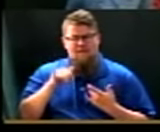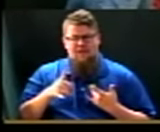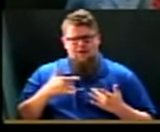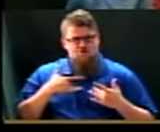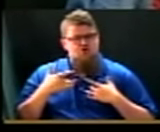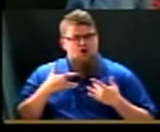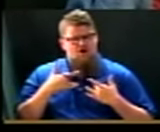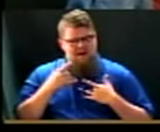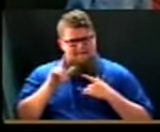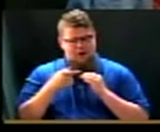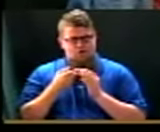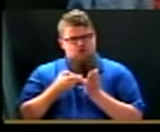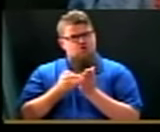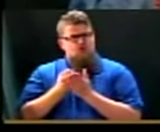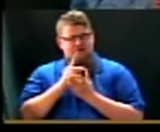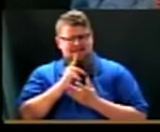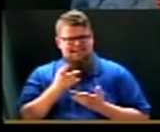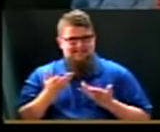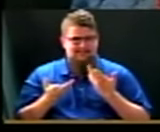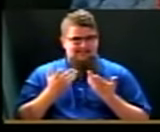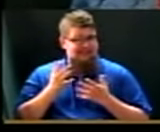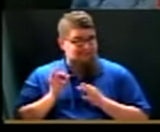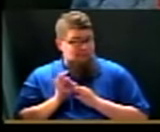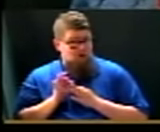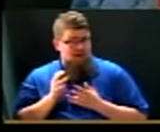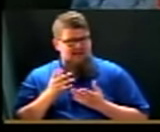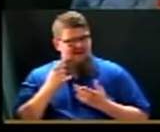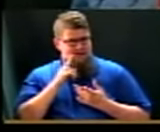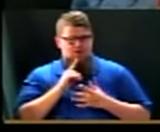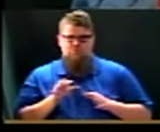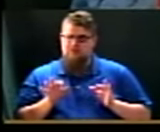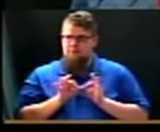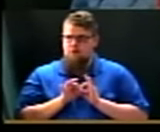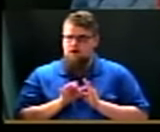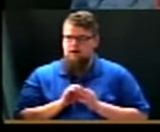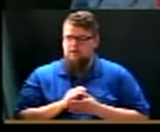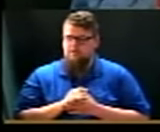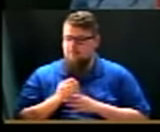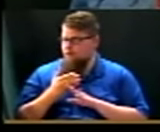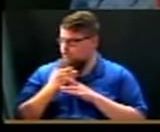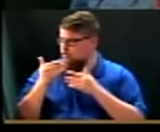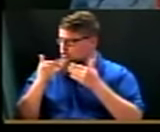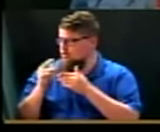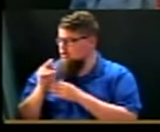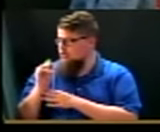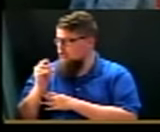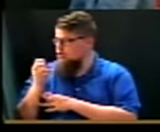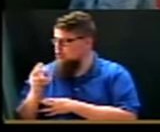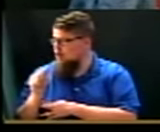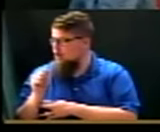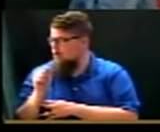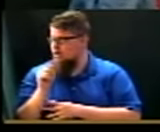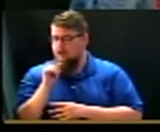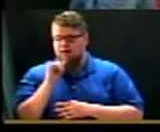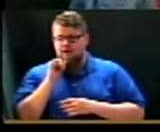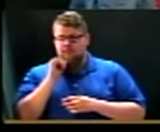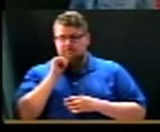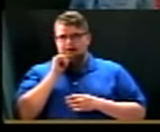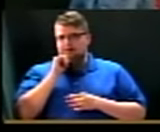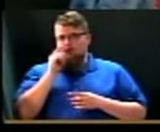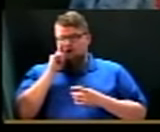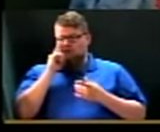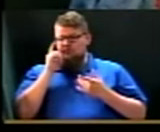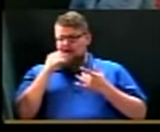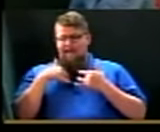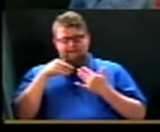I guess the truth is relevant for our Department of Education. Before you go on, Natasha, I think the other night, which I have studied and thought